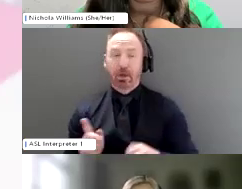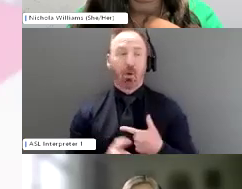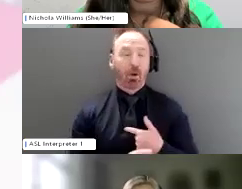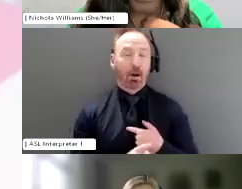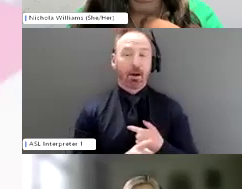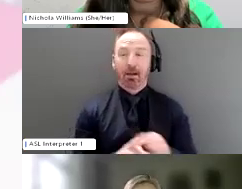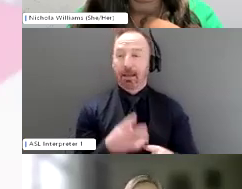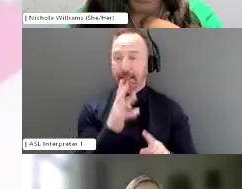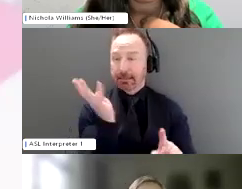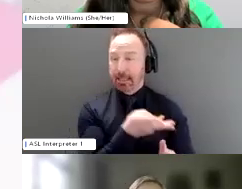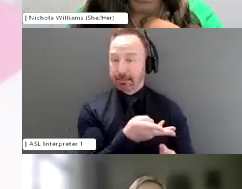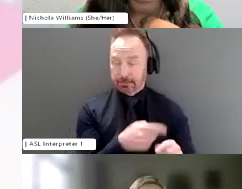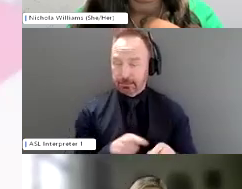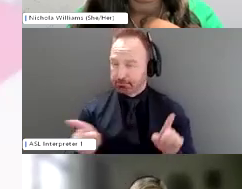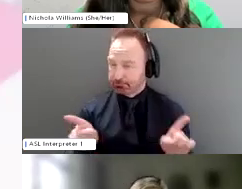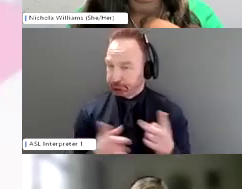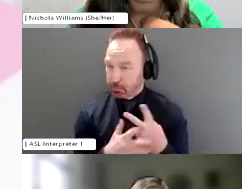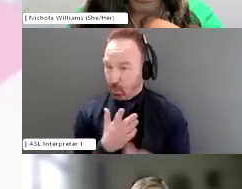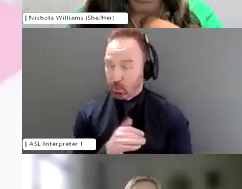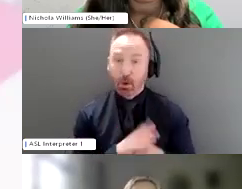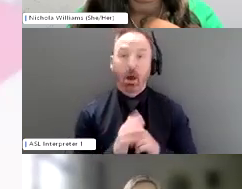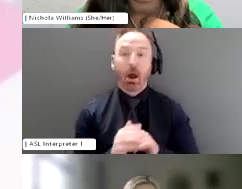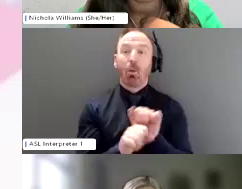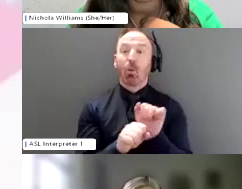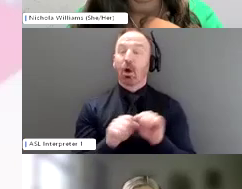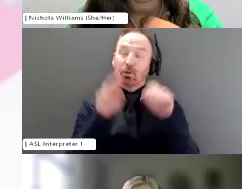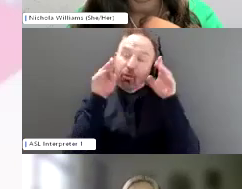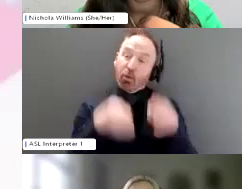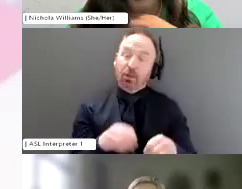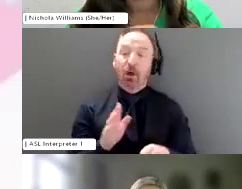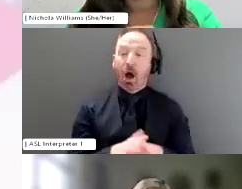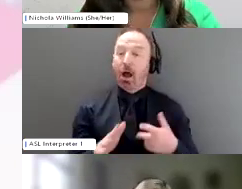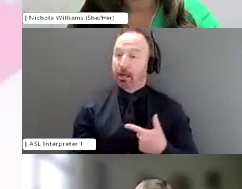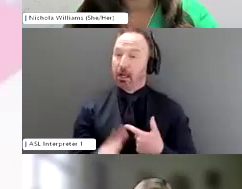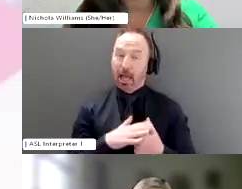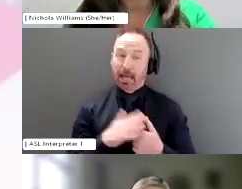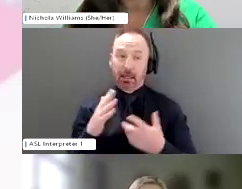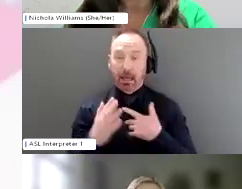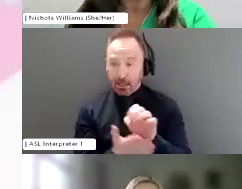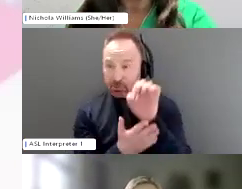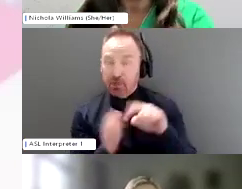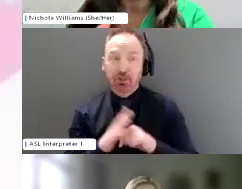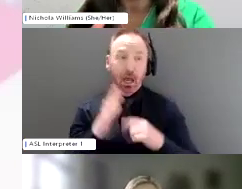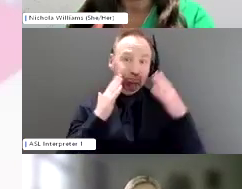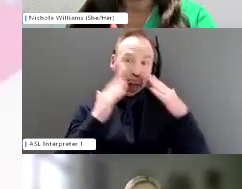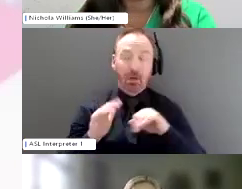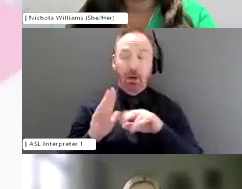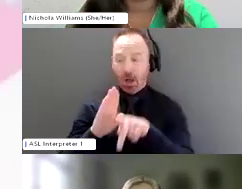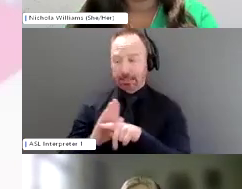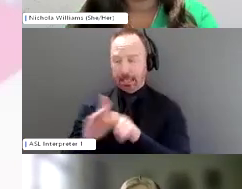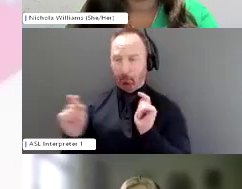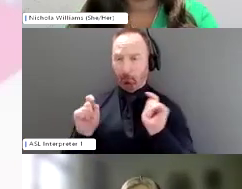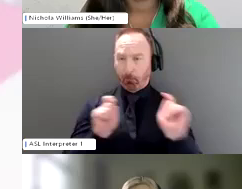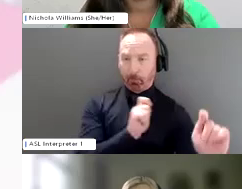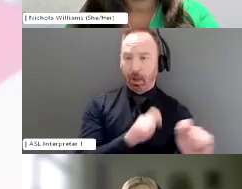lot of our work is focused on knowledge mobilization and education, as well as policy reform. And we do this through a lot